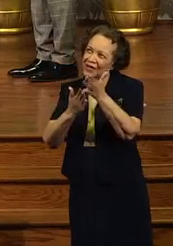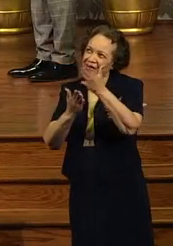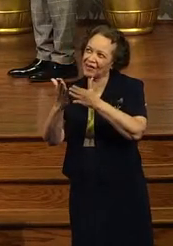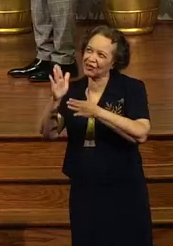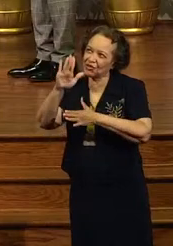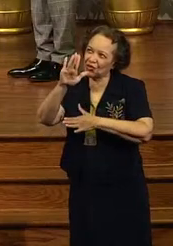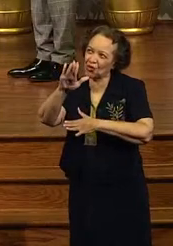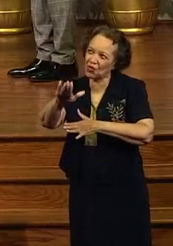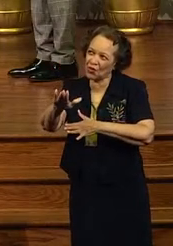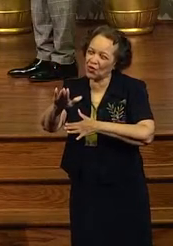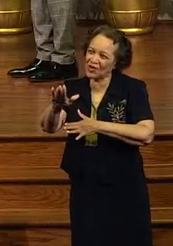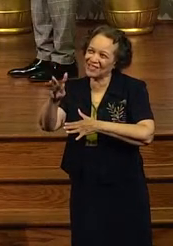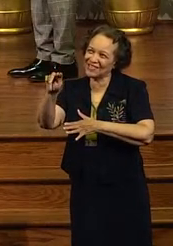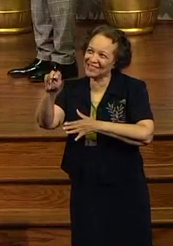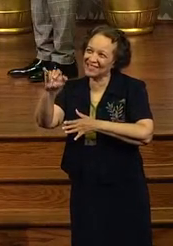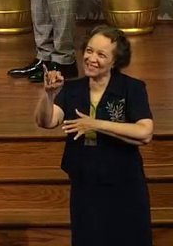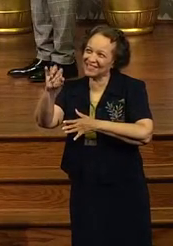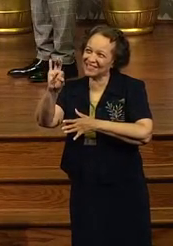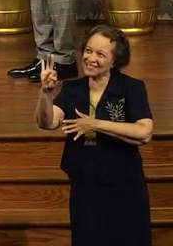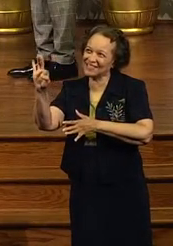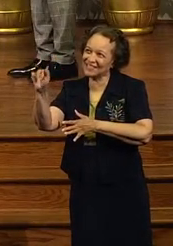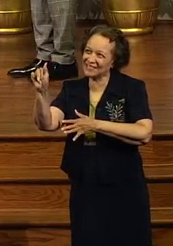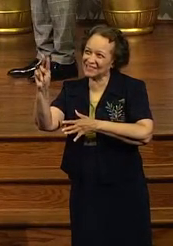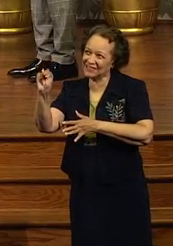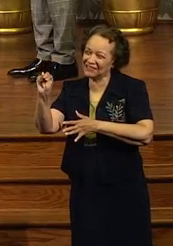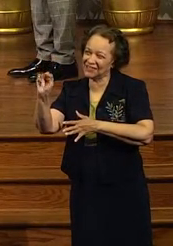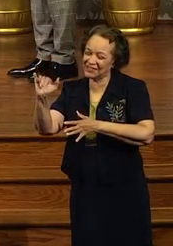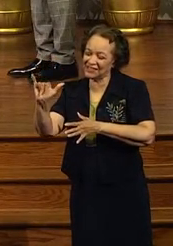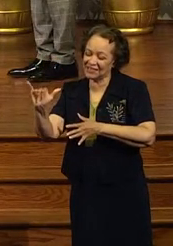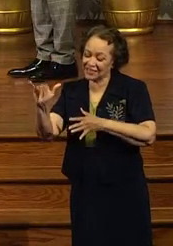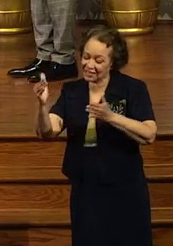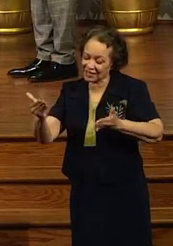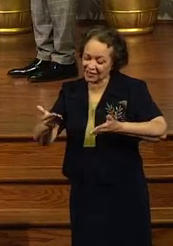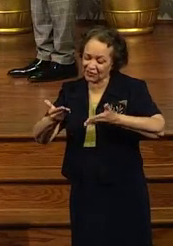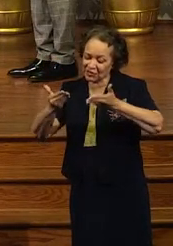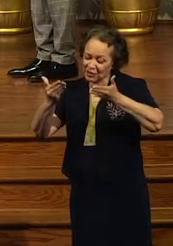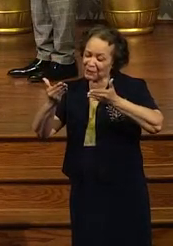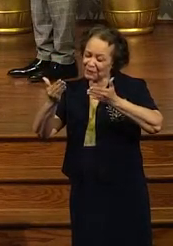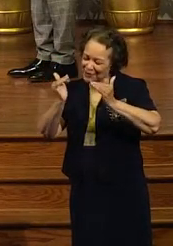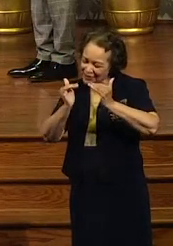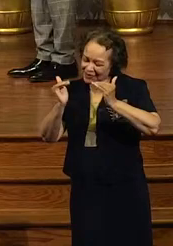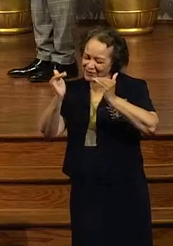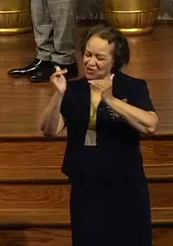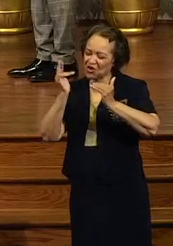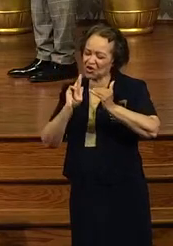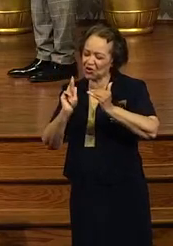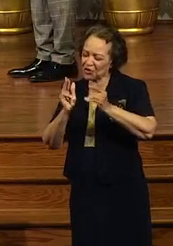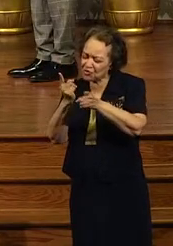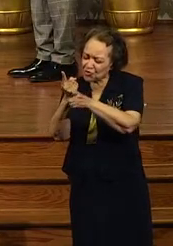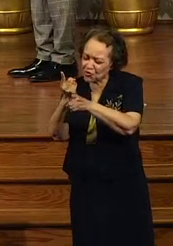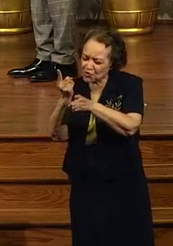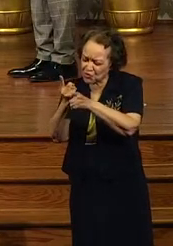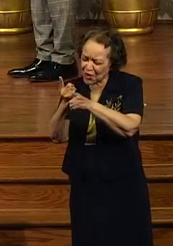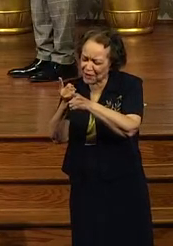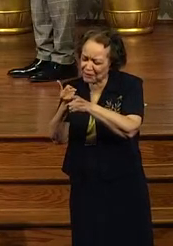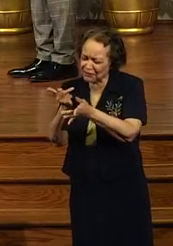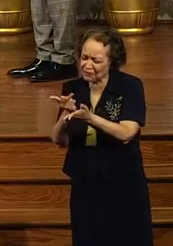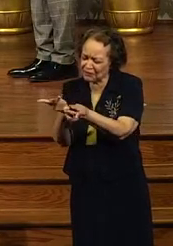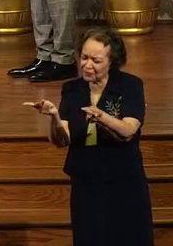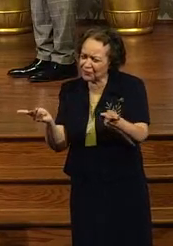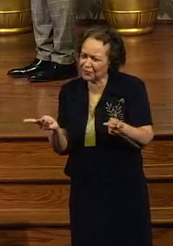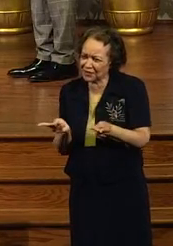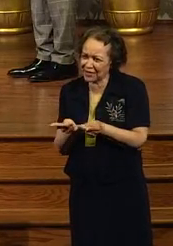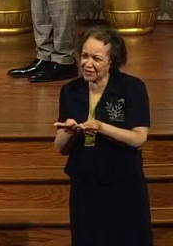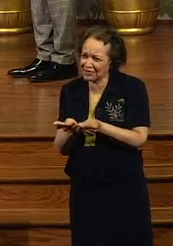Lift her up, elevate her to her rightful position. We place everything in your hands. She